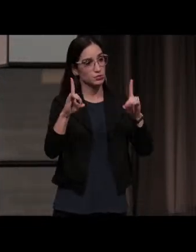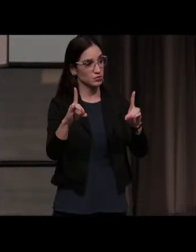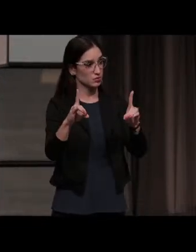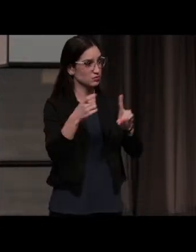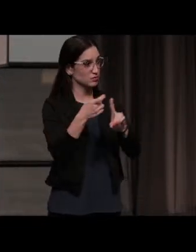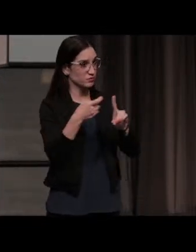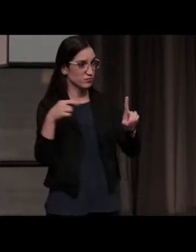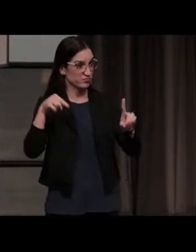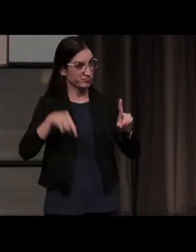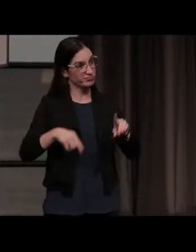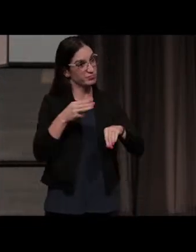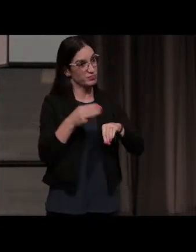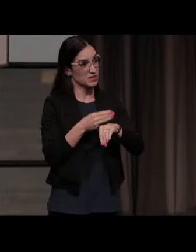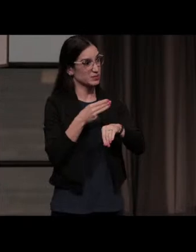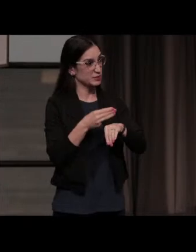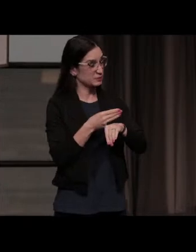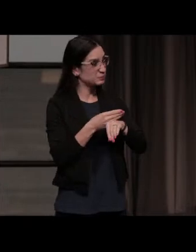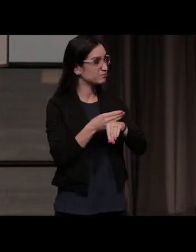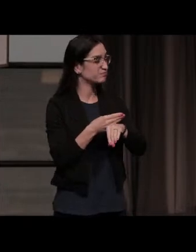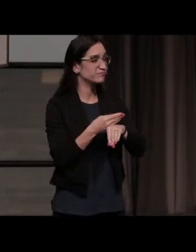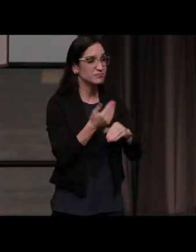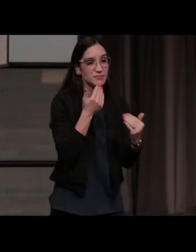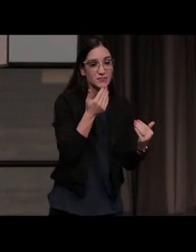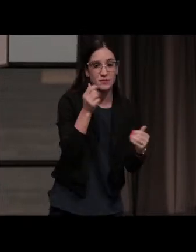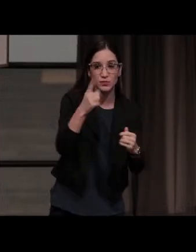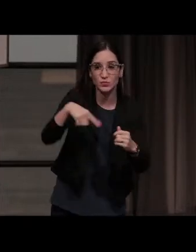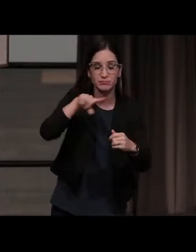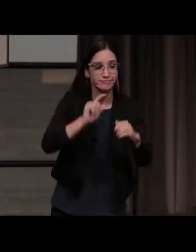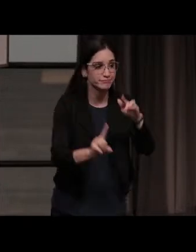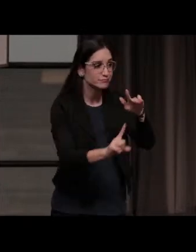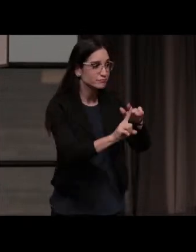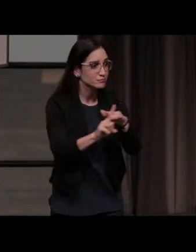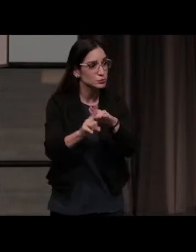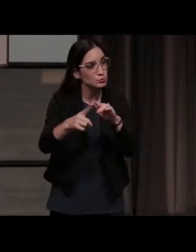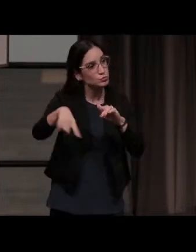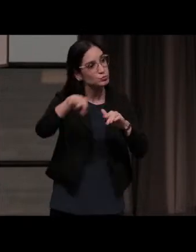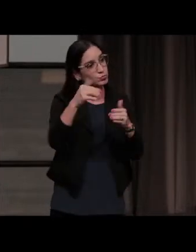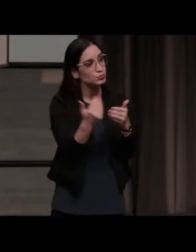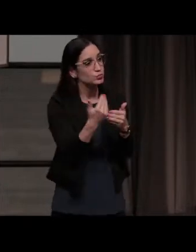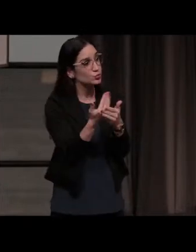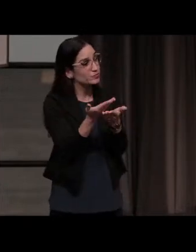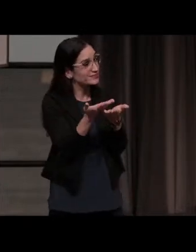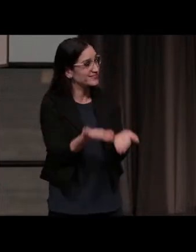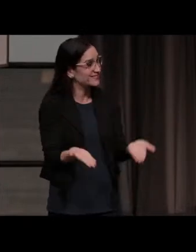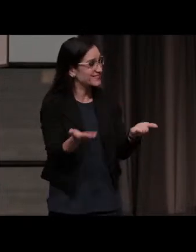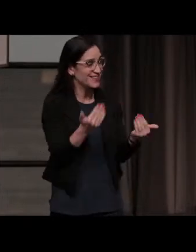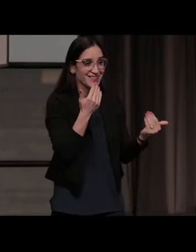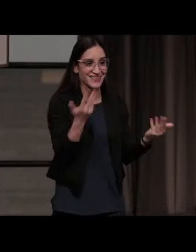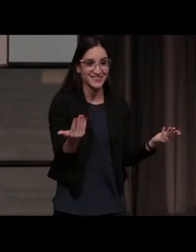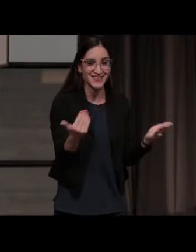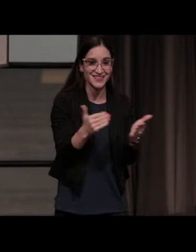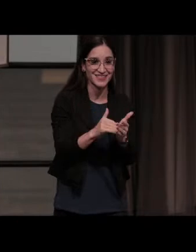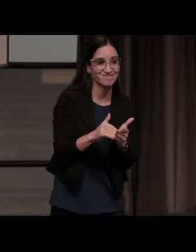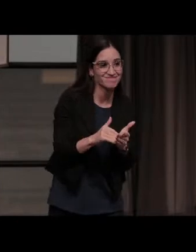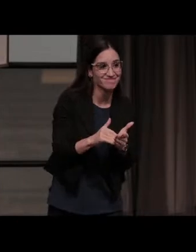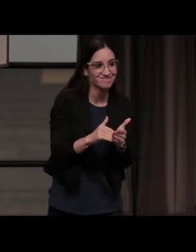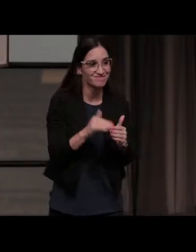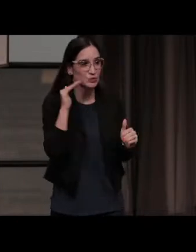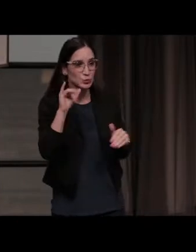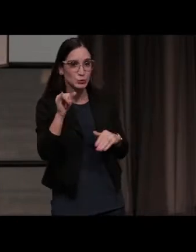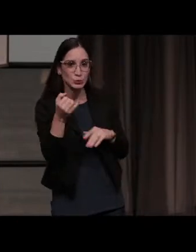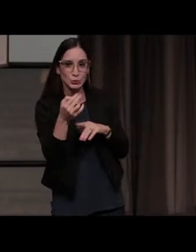Pettis Art Museum Miami. And again, thank you for joining us. Those of you that are on YouTube, thank you for joining us digitally, virtually.